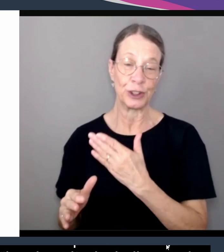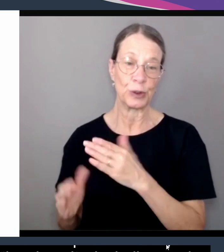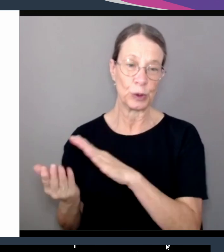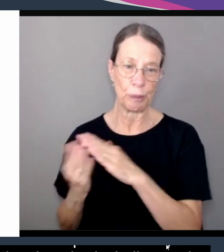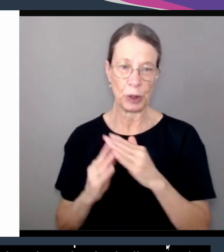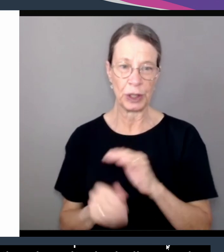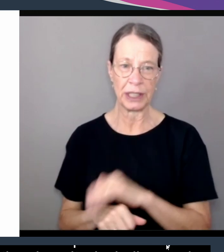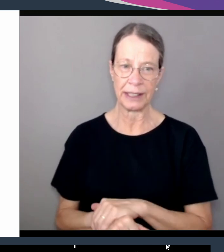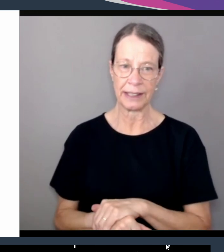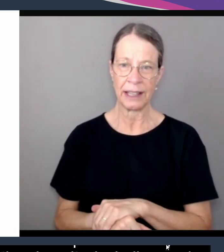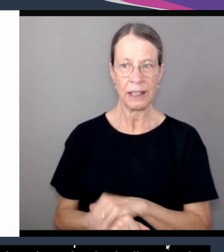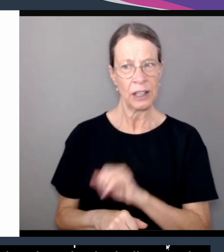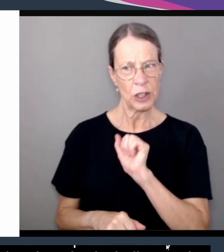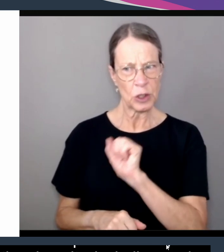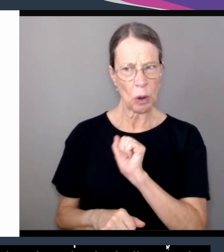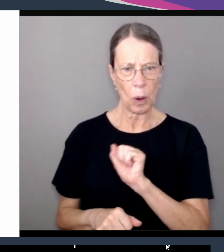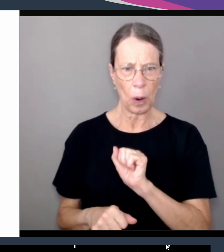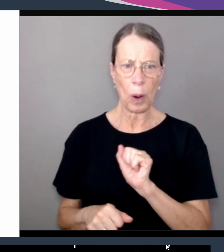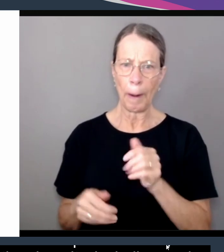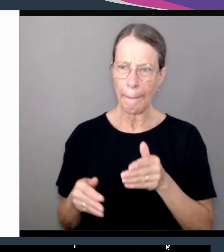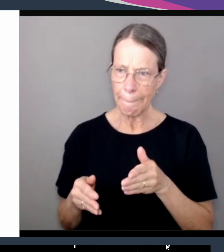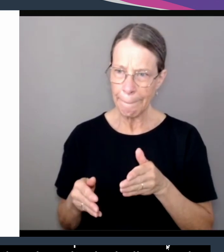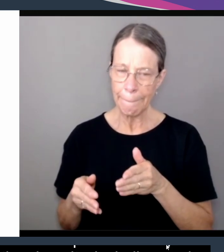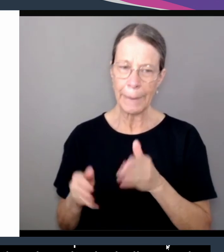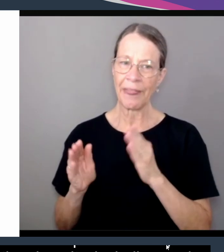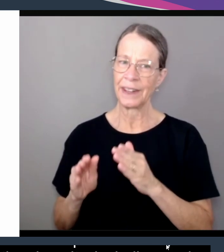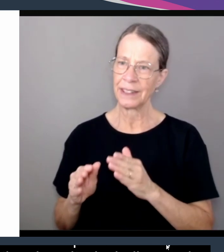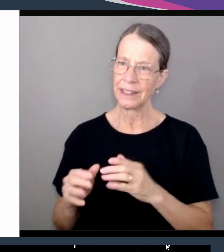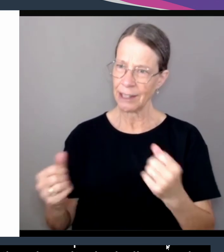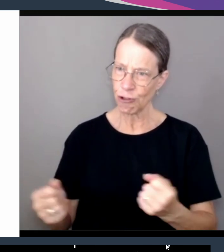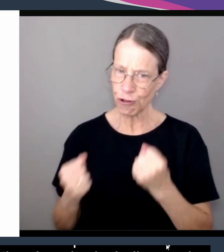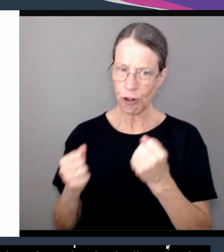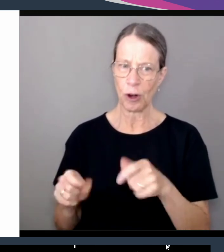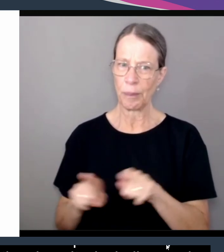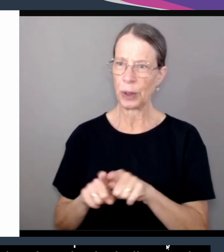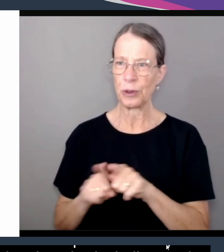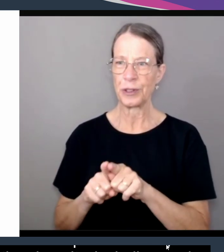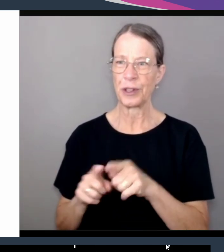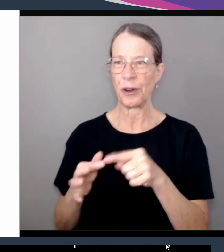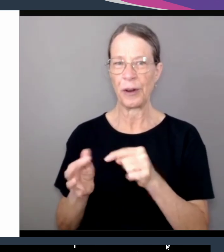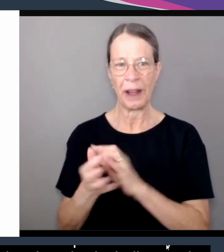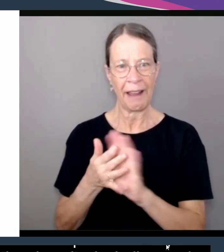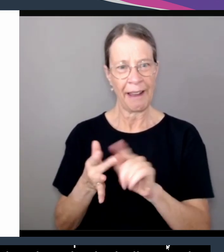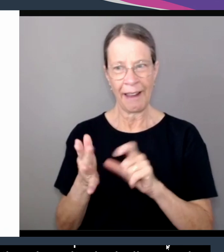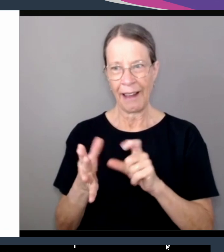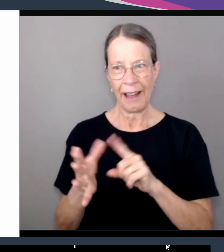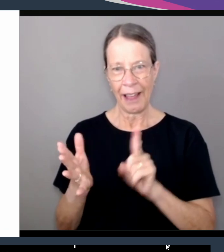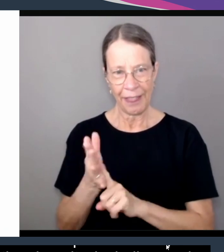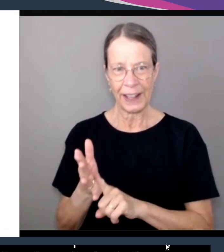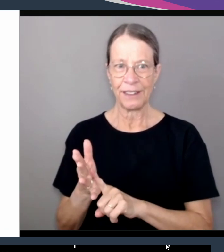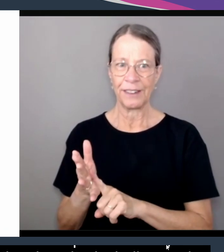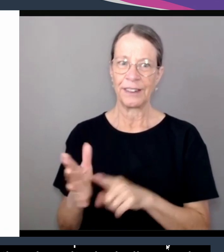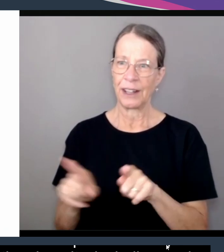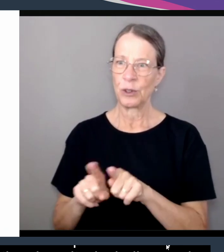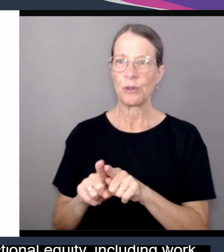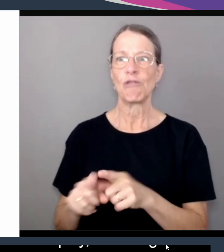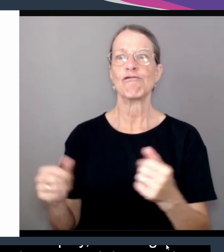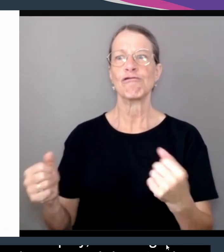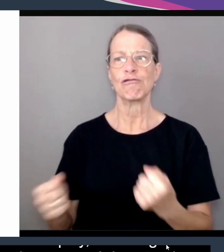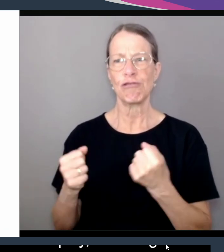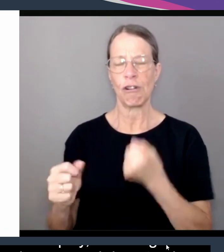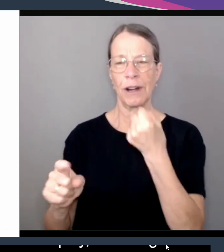but ethically grounded, accessible and impact. So I'd like to hand over now to Kelsey, who's going to give us a bit of an overview.